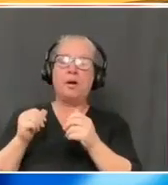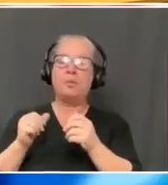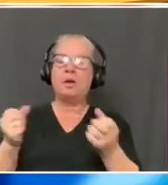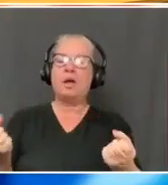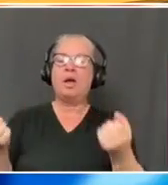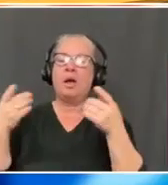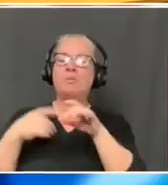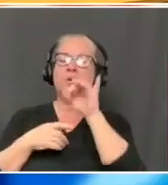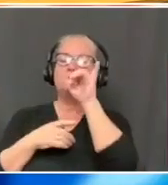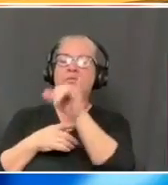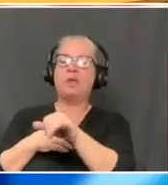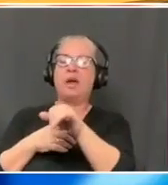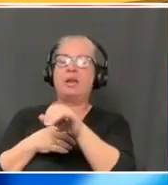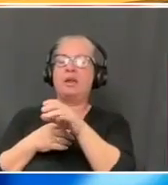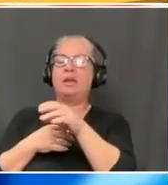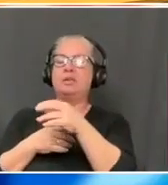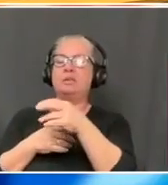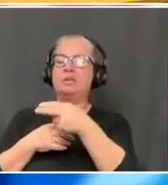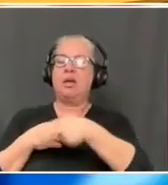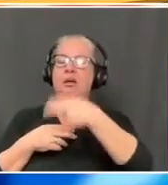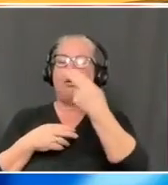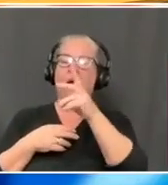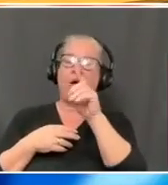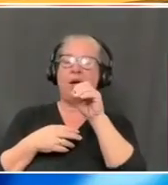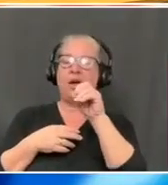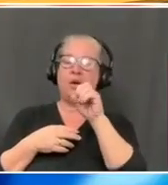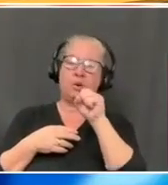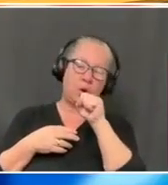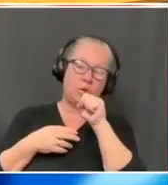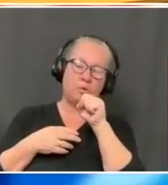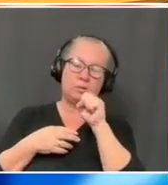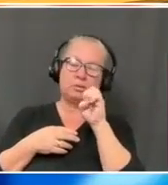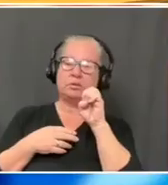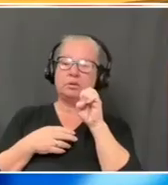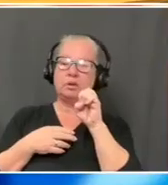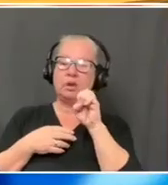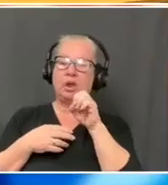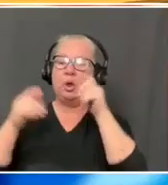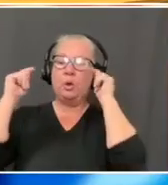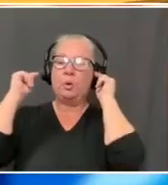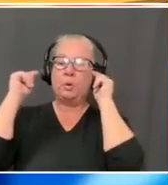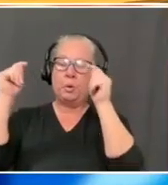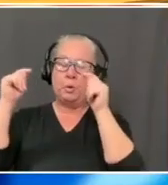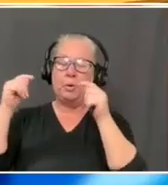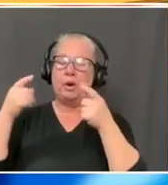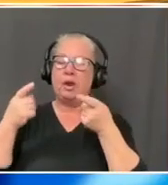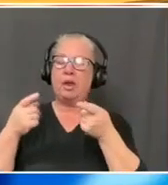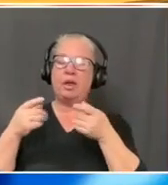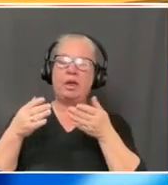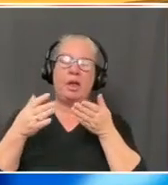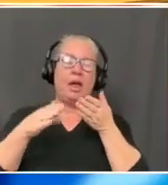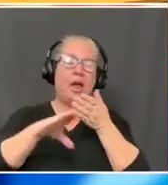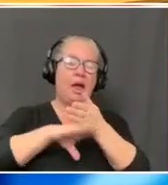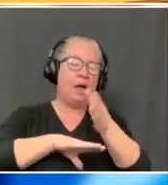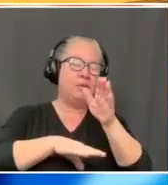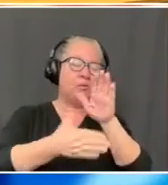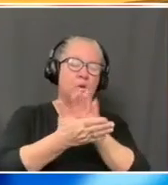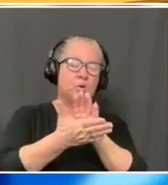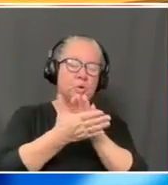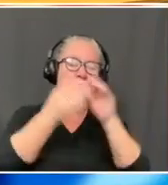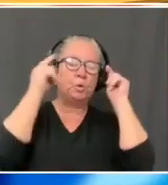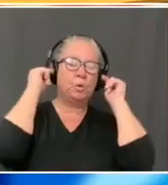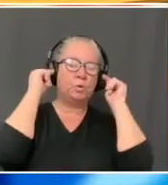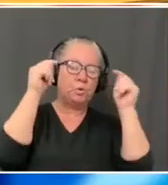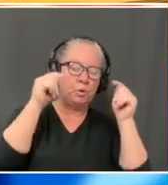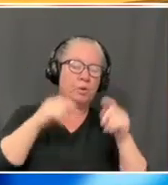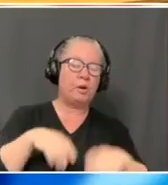is tutoring, how much of that is after-school programming, because it just giving us a blanket dollar figure doesn't really help us to